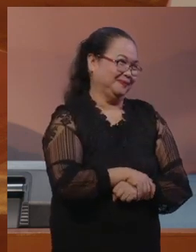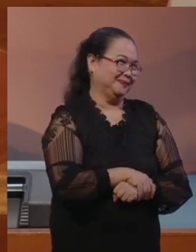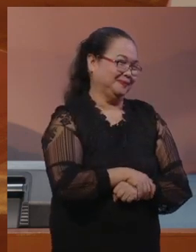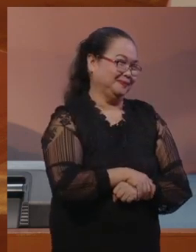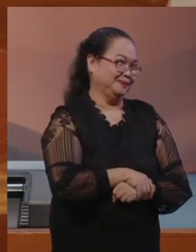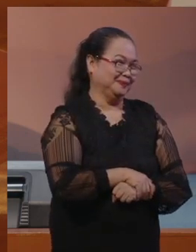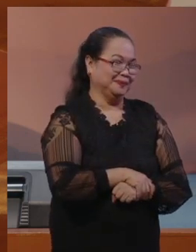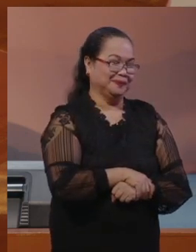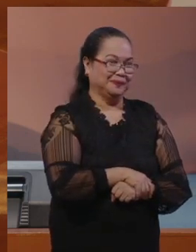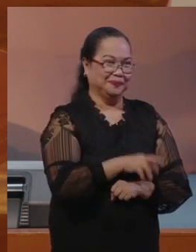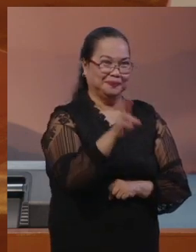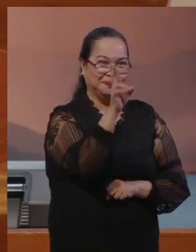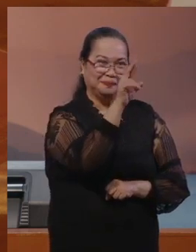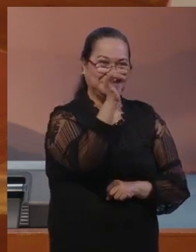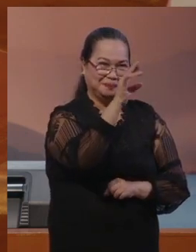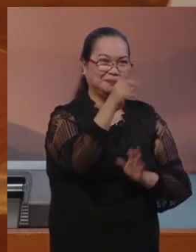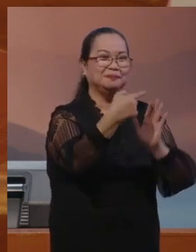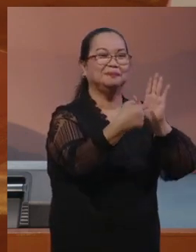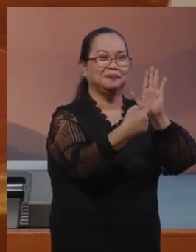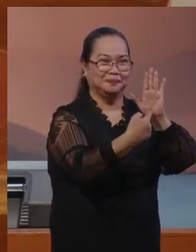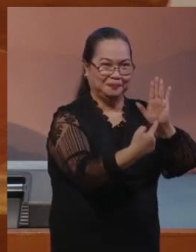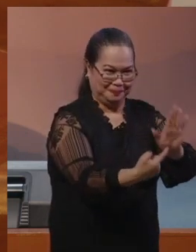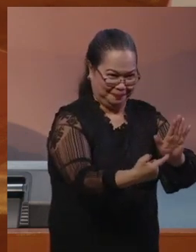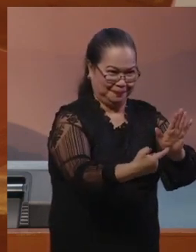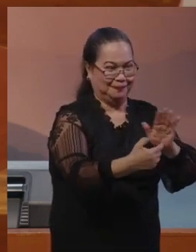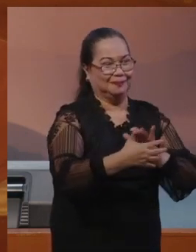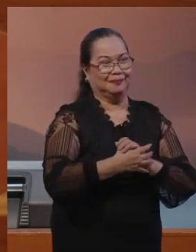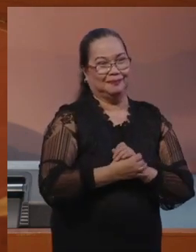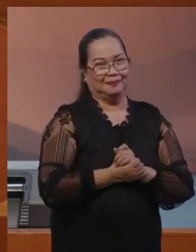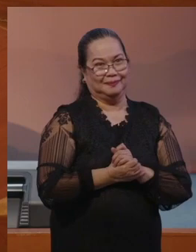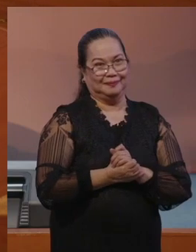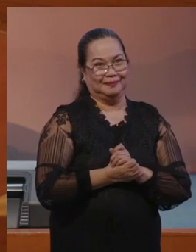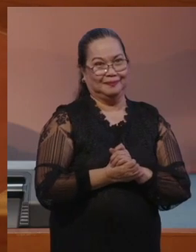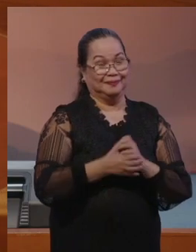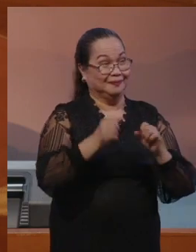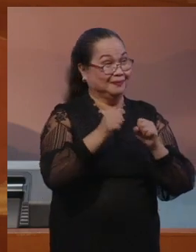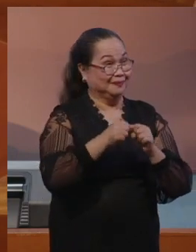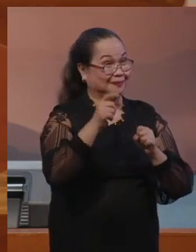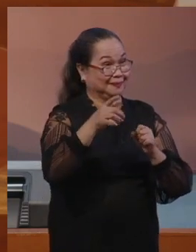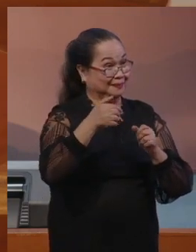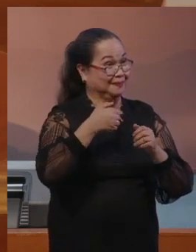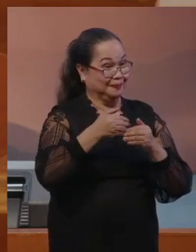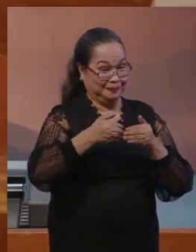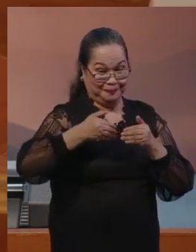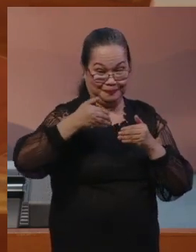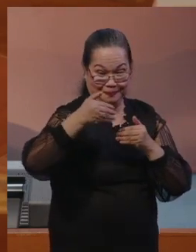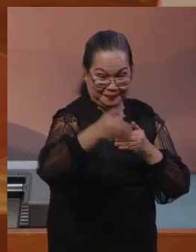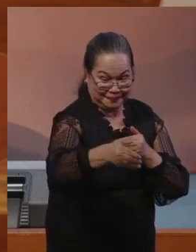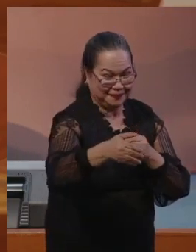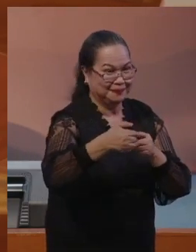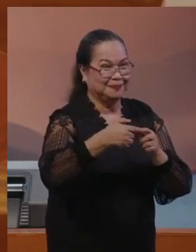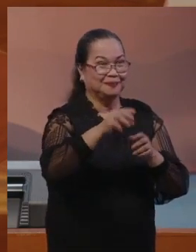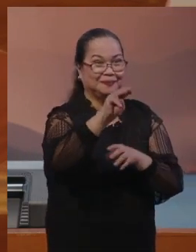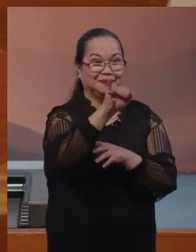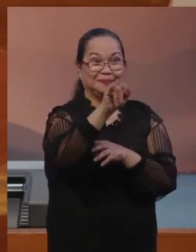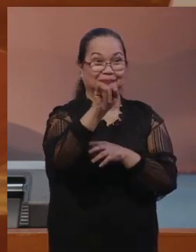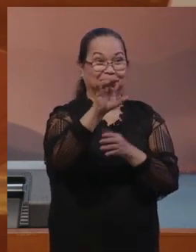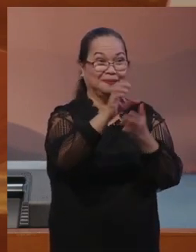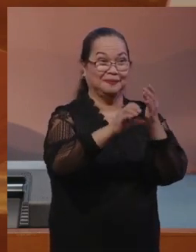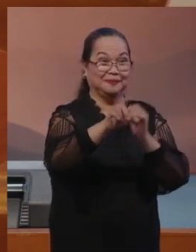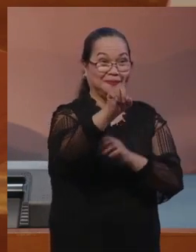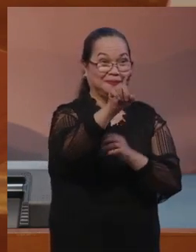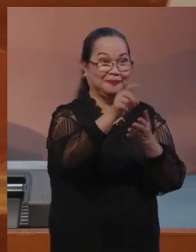saving faith. Kaya po, fast forward sa Matthew chapter 1,